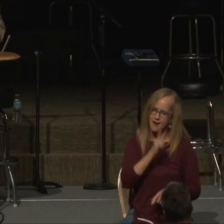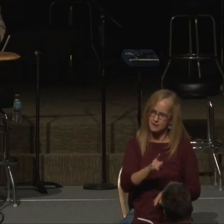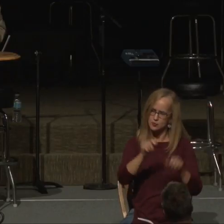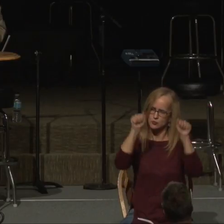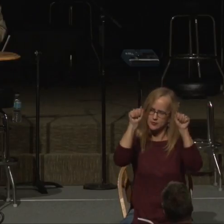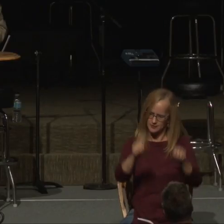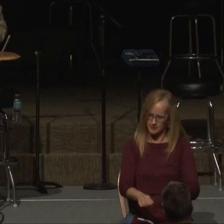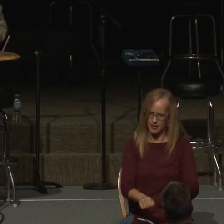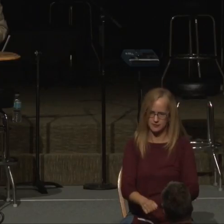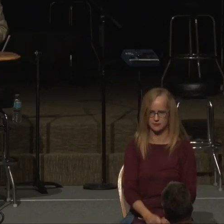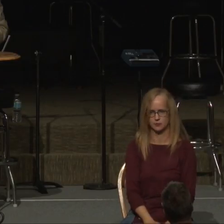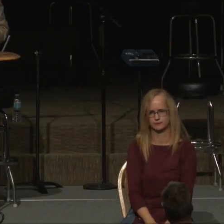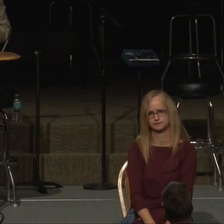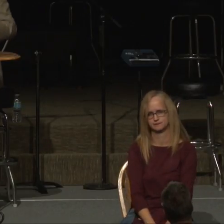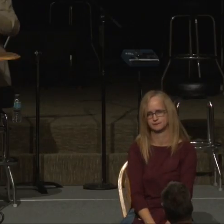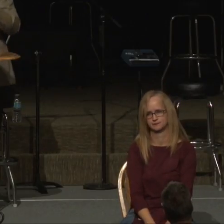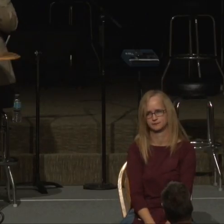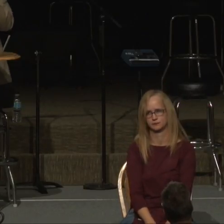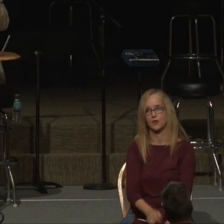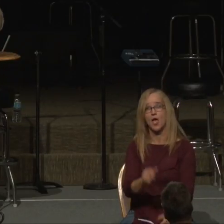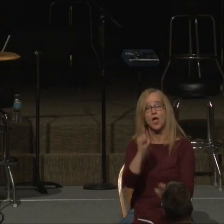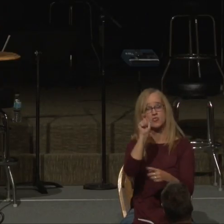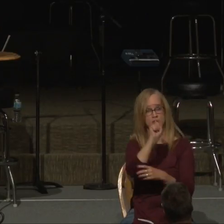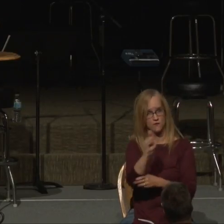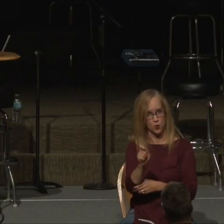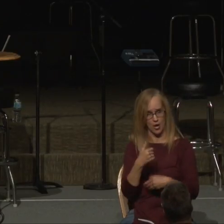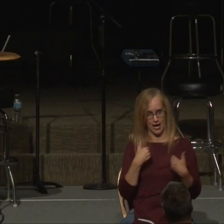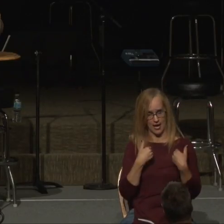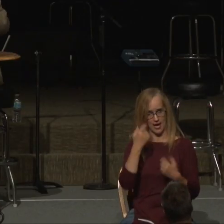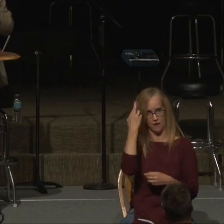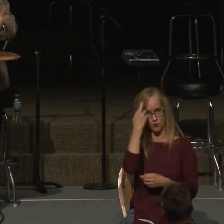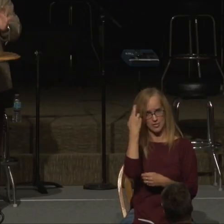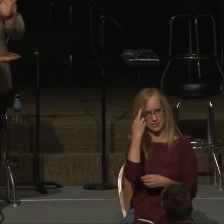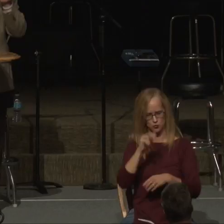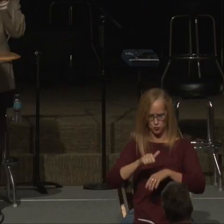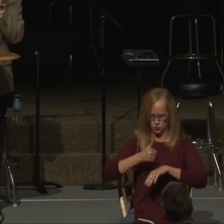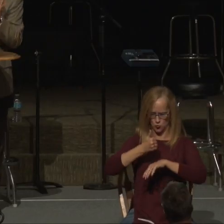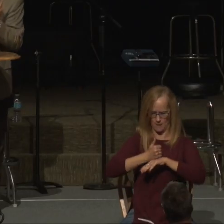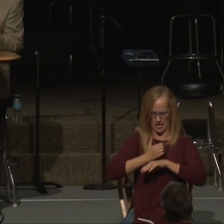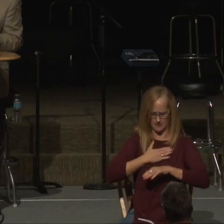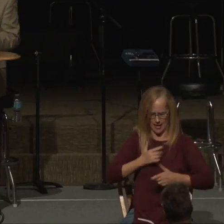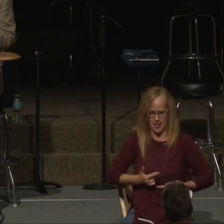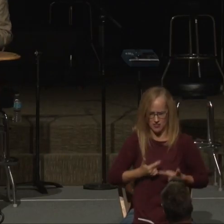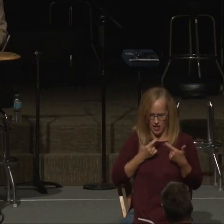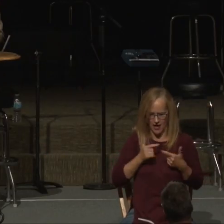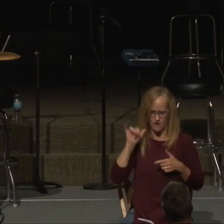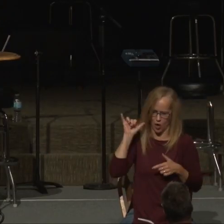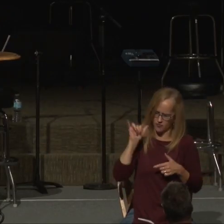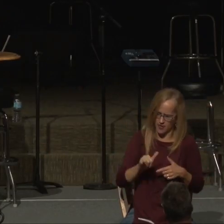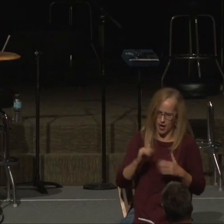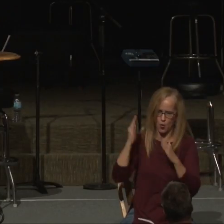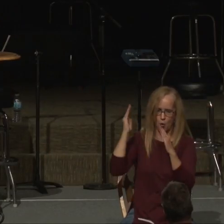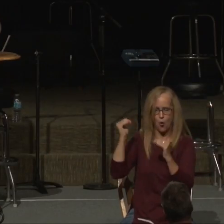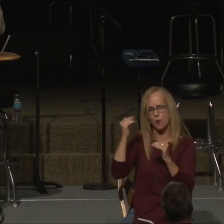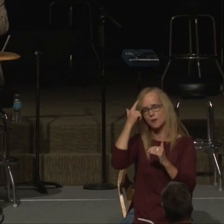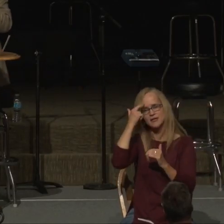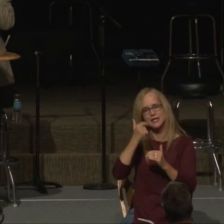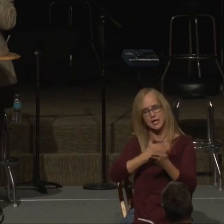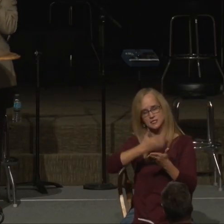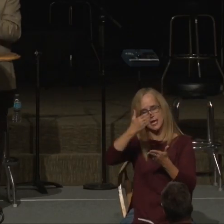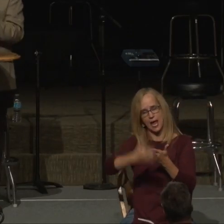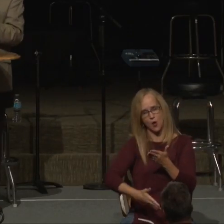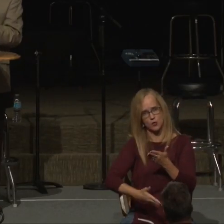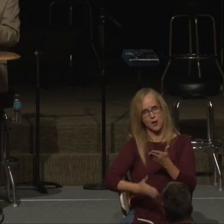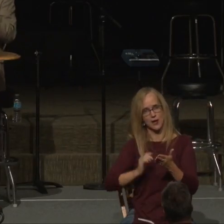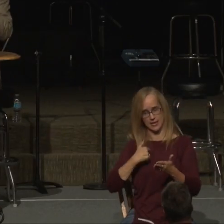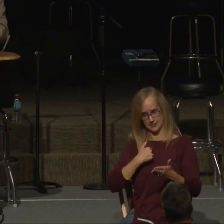possible. And therefore, I have reason to base my life on that hope, because the outcome,